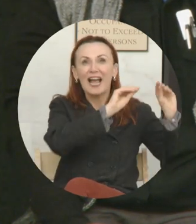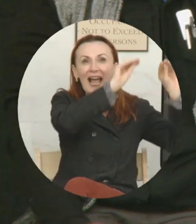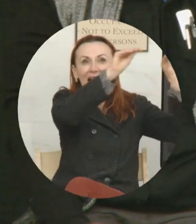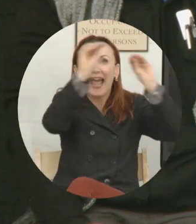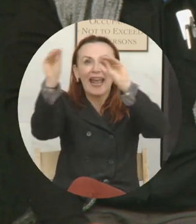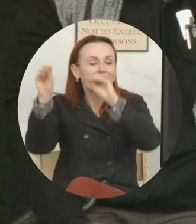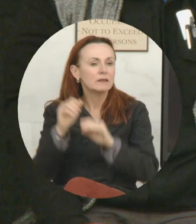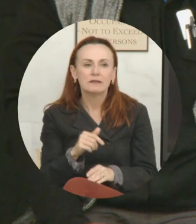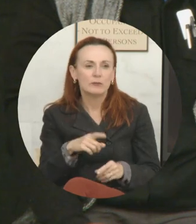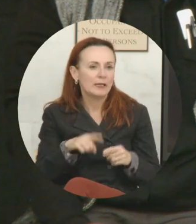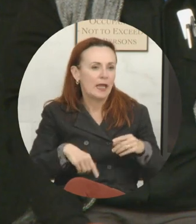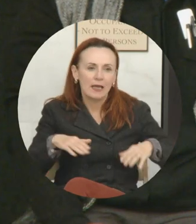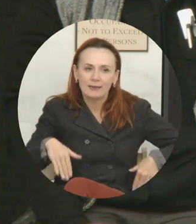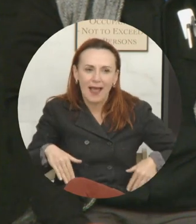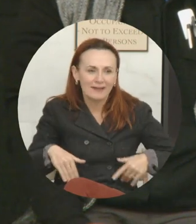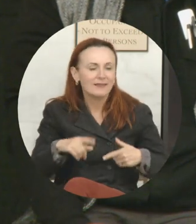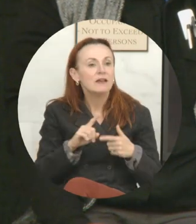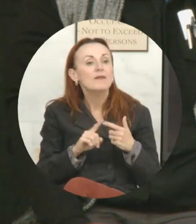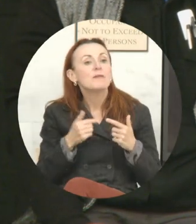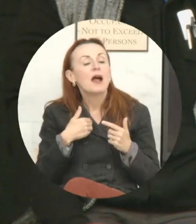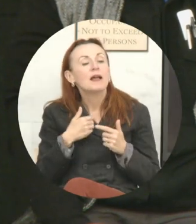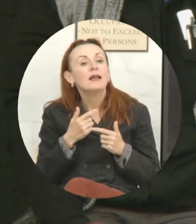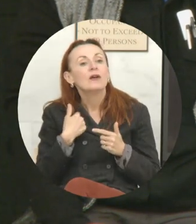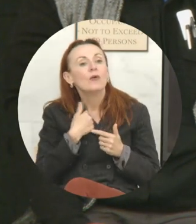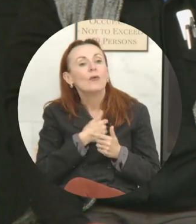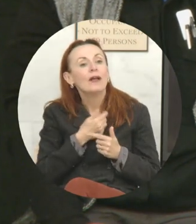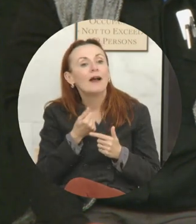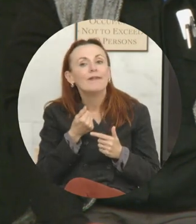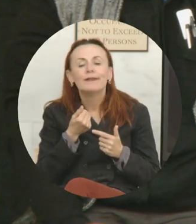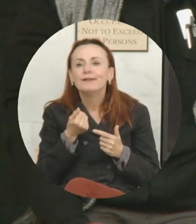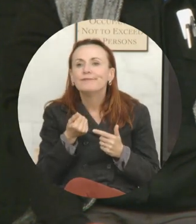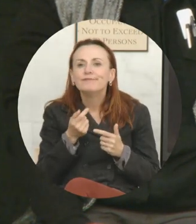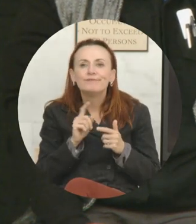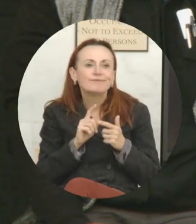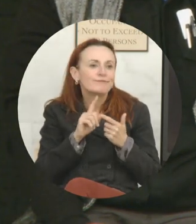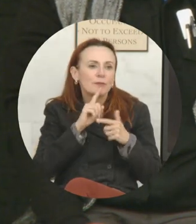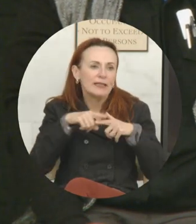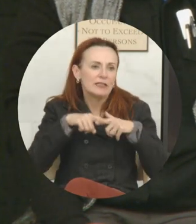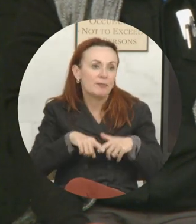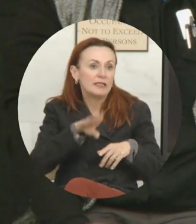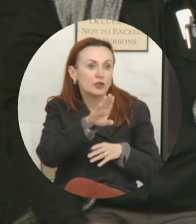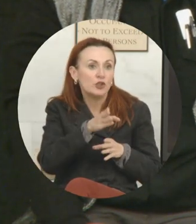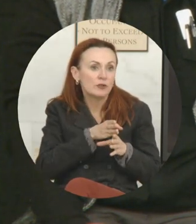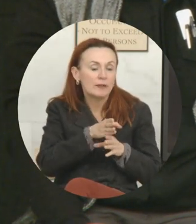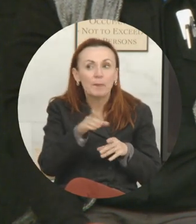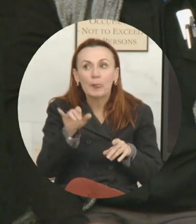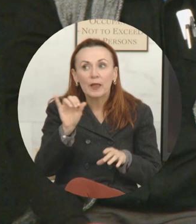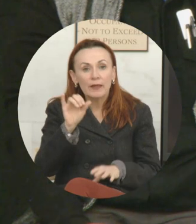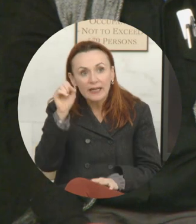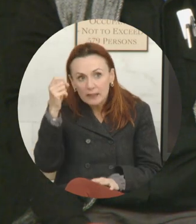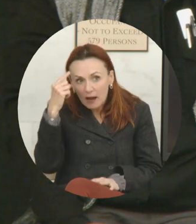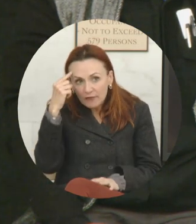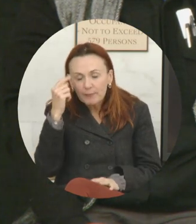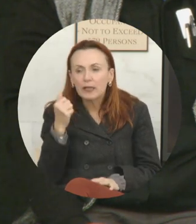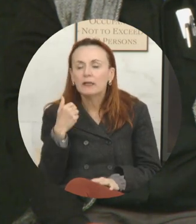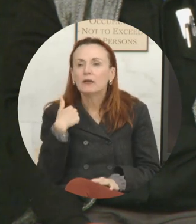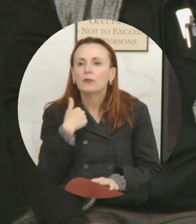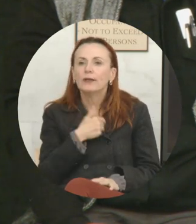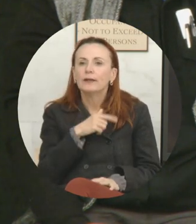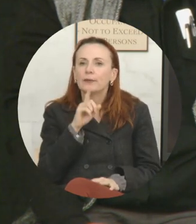that different sectors have different areas. So on the government side, I think we have to really get to a